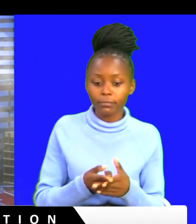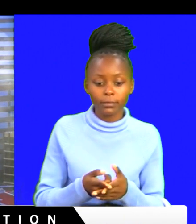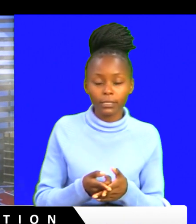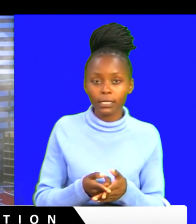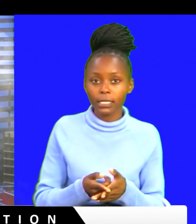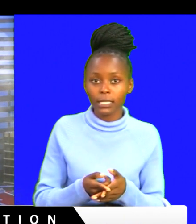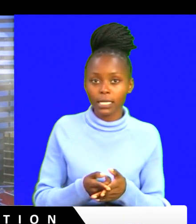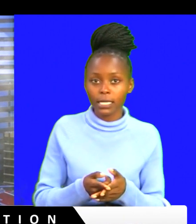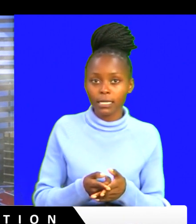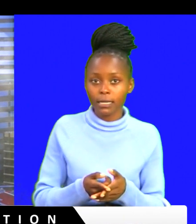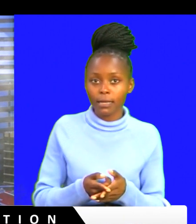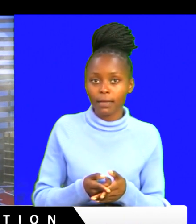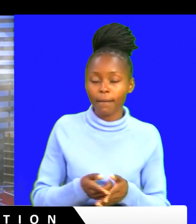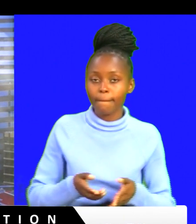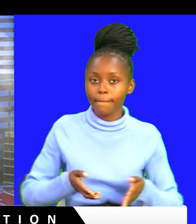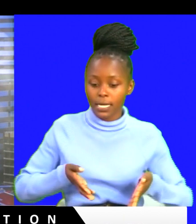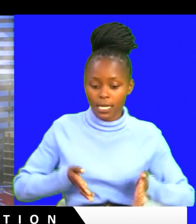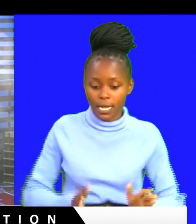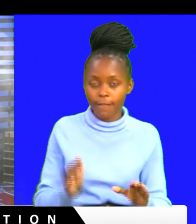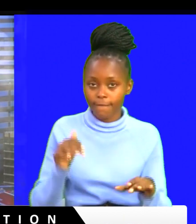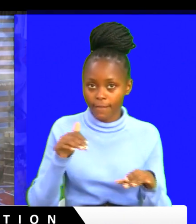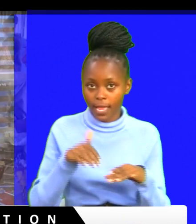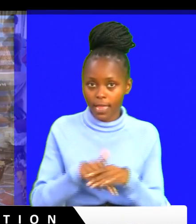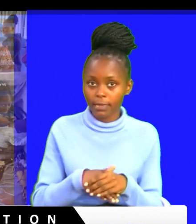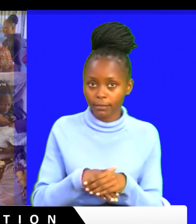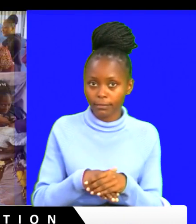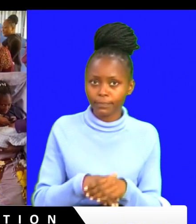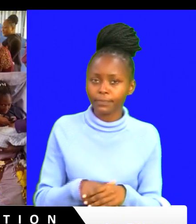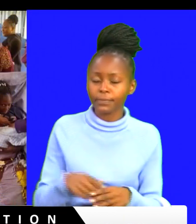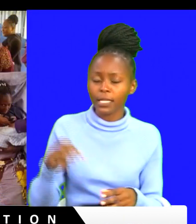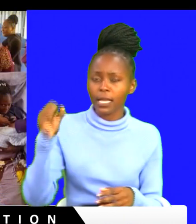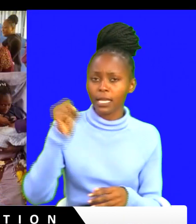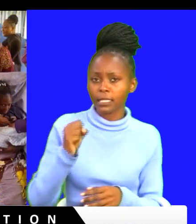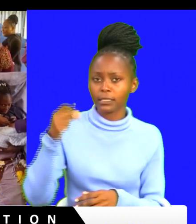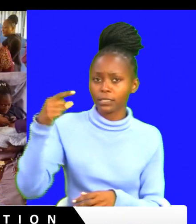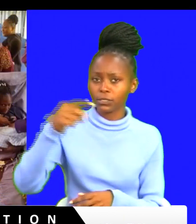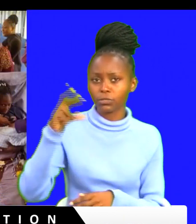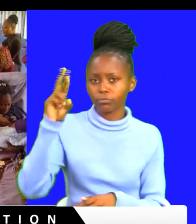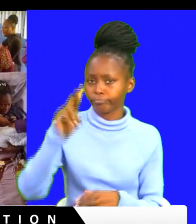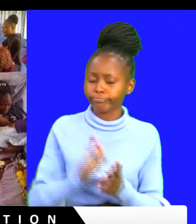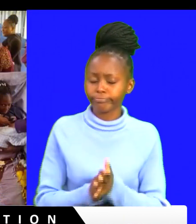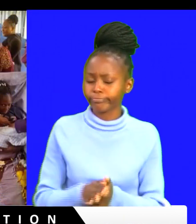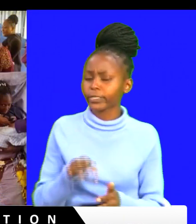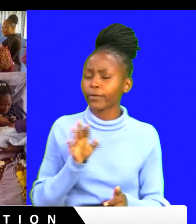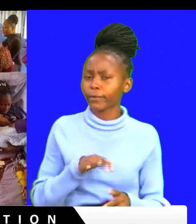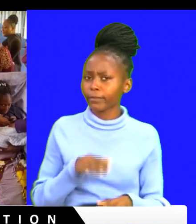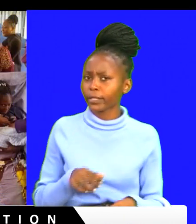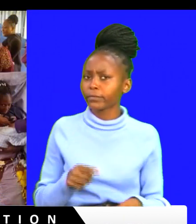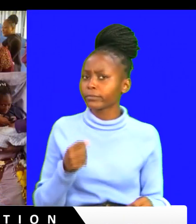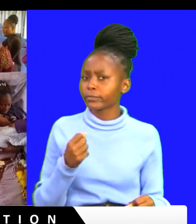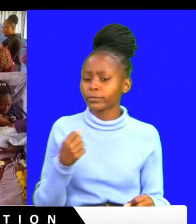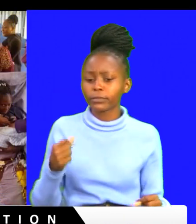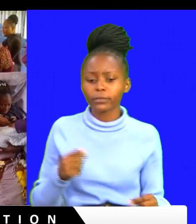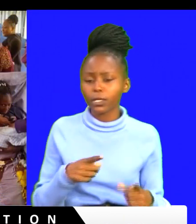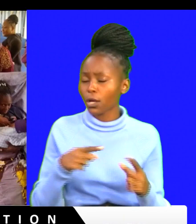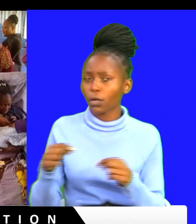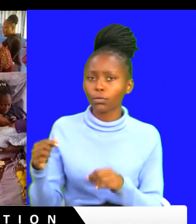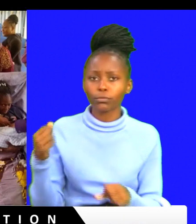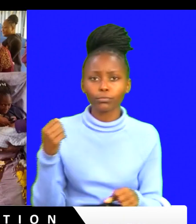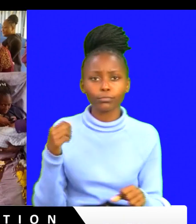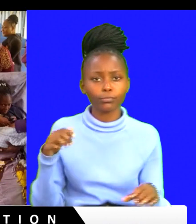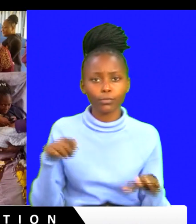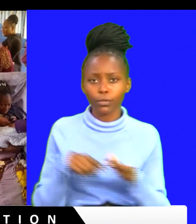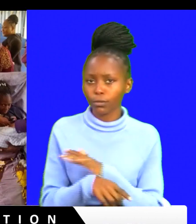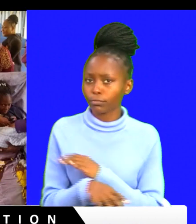actually deliver in SGR. We say women, we go through a lot. Some women are delivered on the road. Tumesikia story